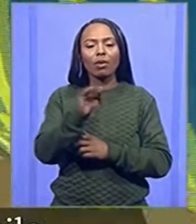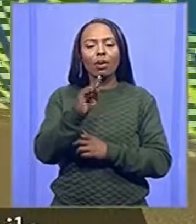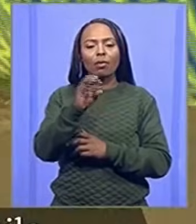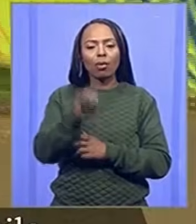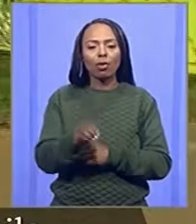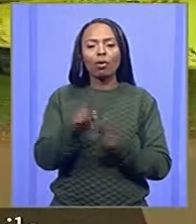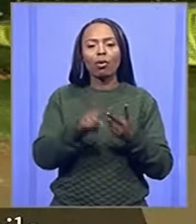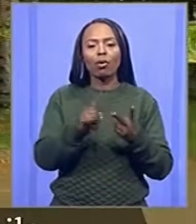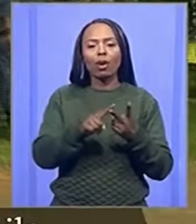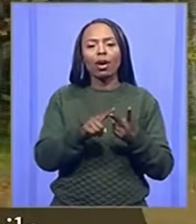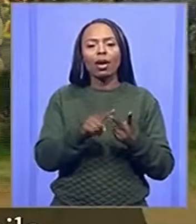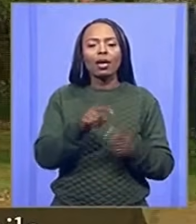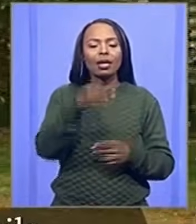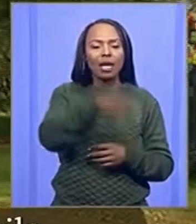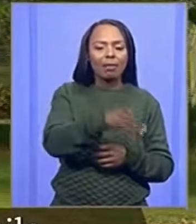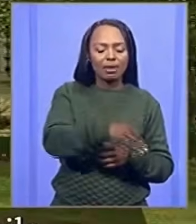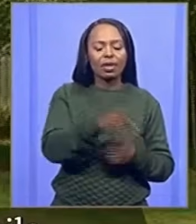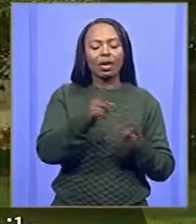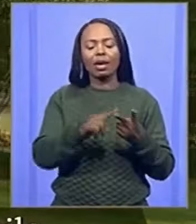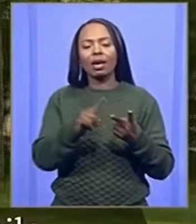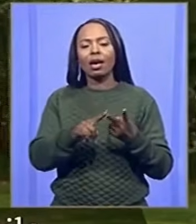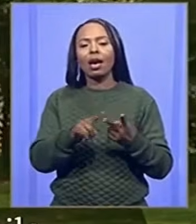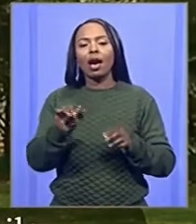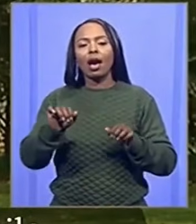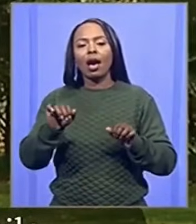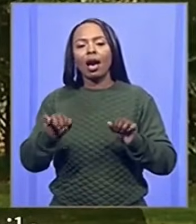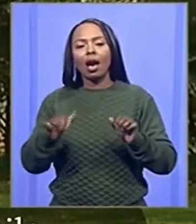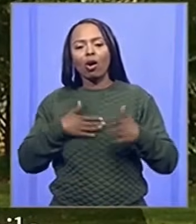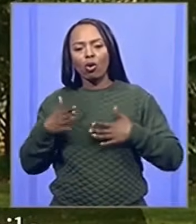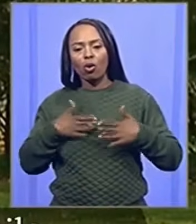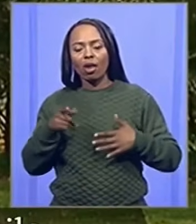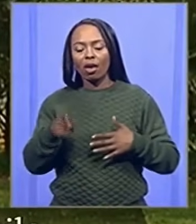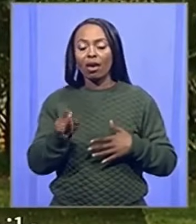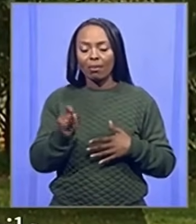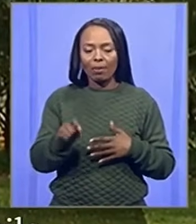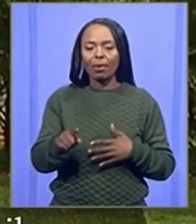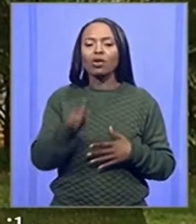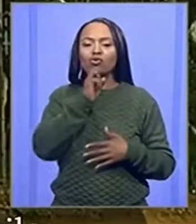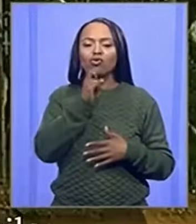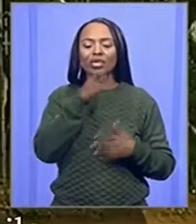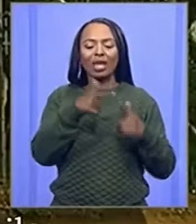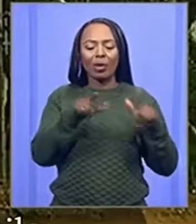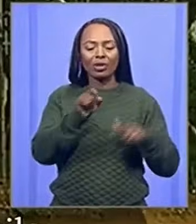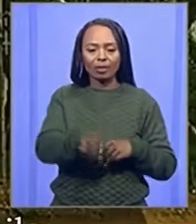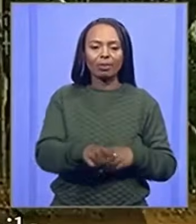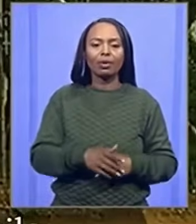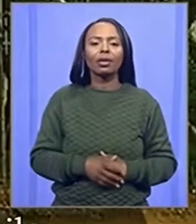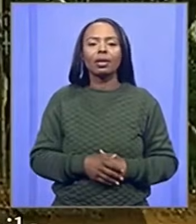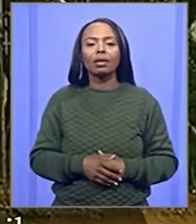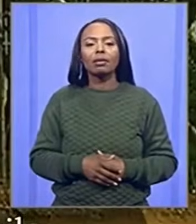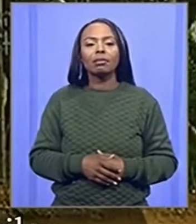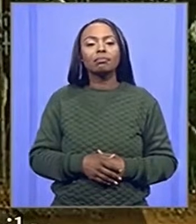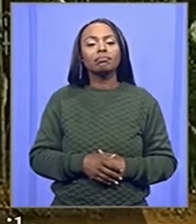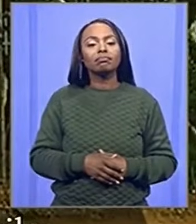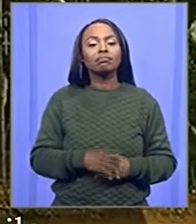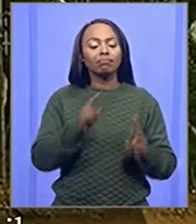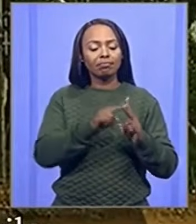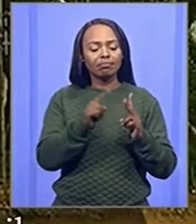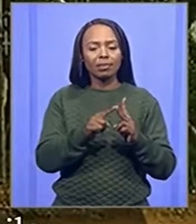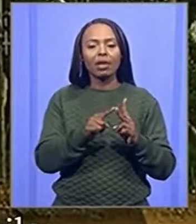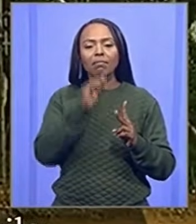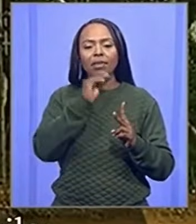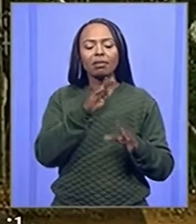Angola. Kgotlatshekelo ga ya ganela bana ba ga Joseph ka beili ka ene e re ba ne ba na le tirisano mmogo mo